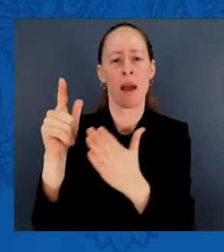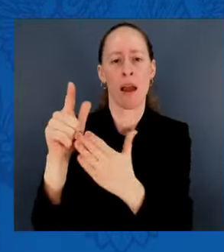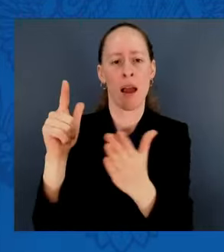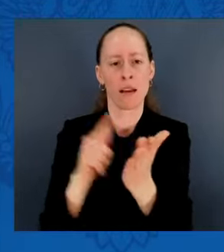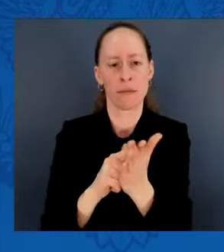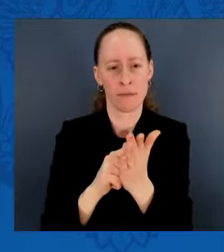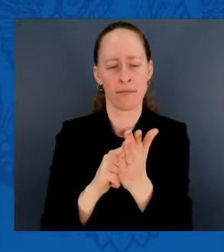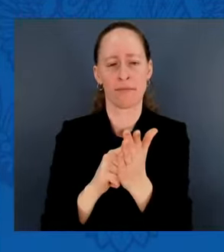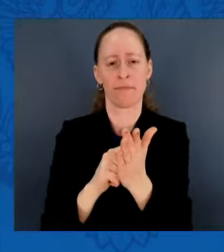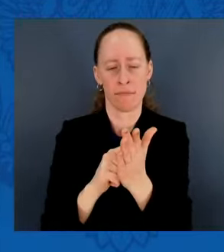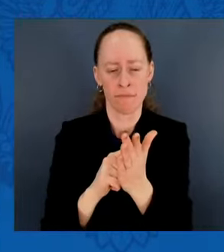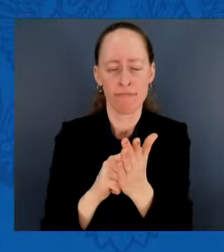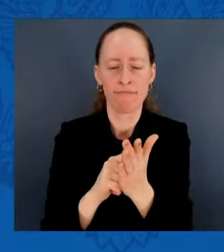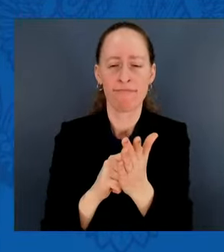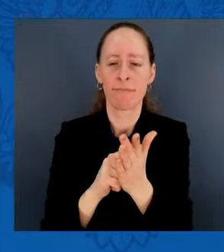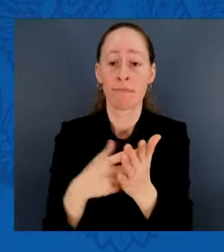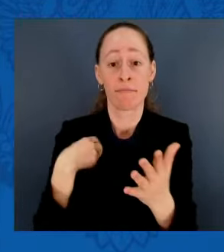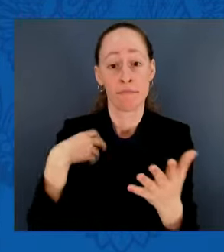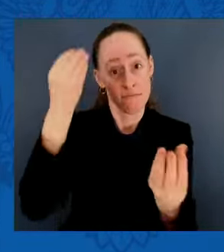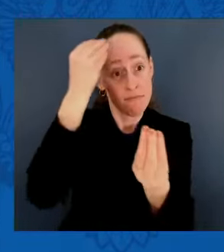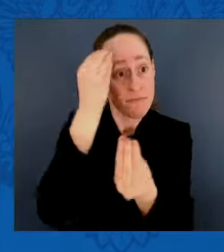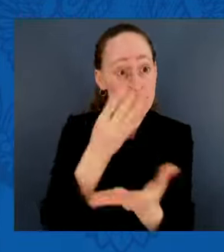back.